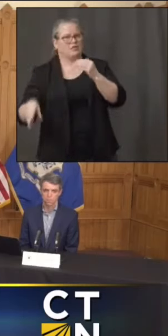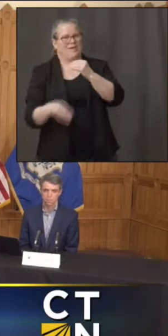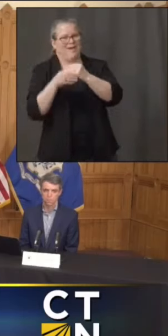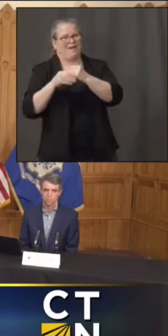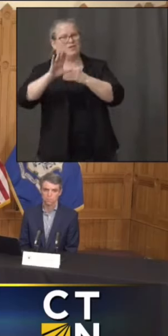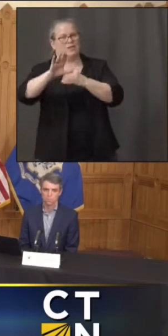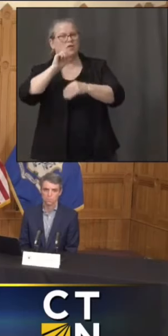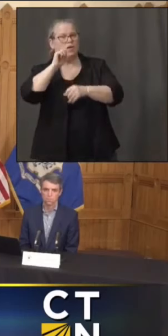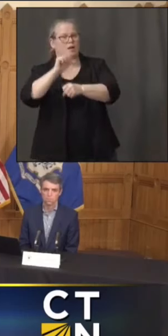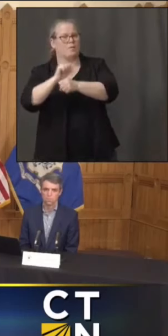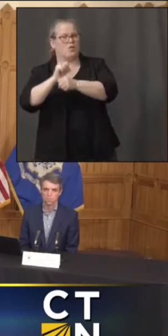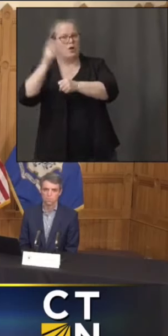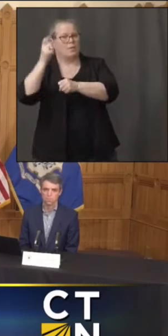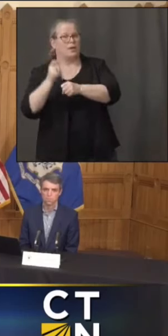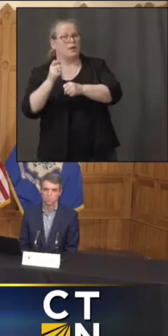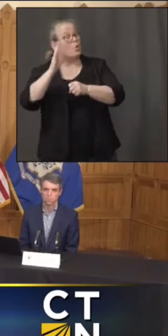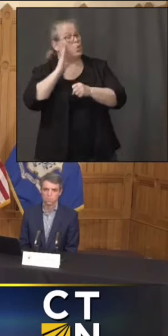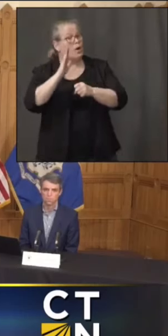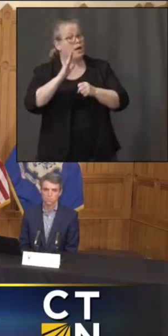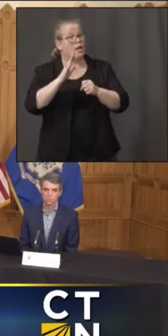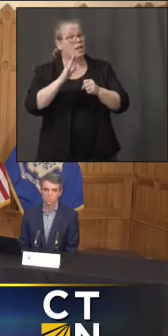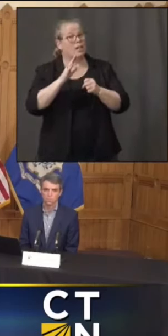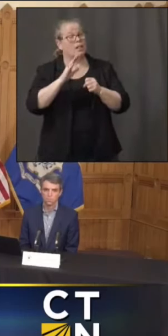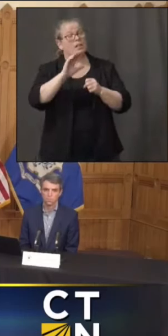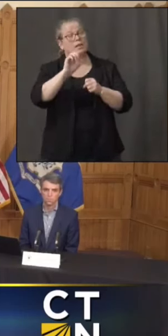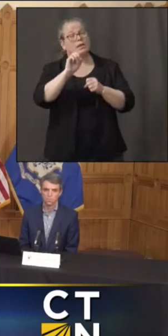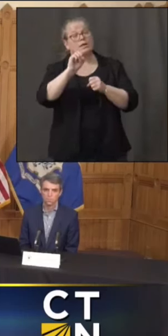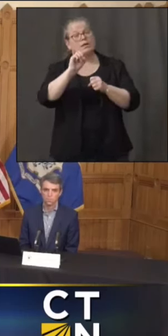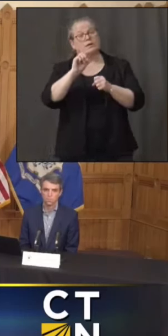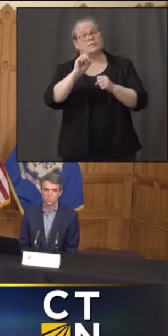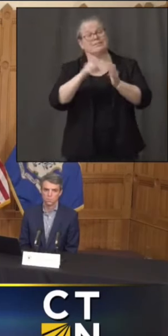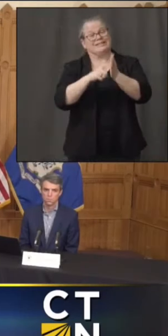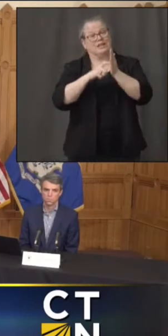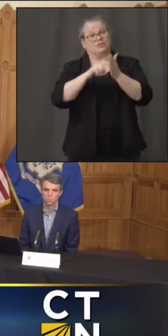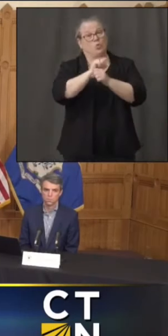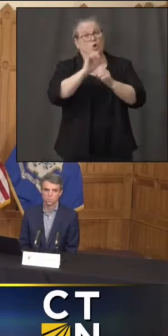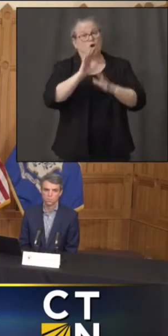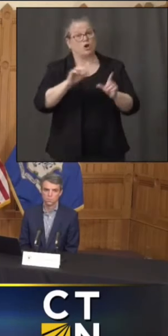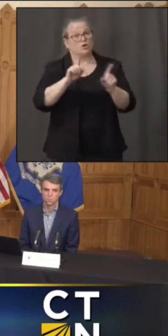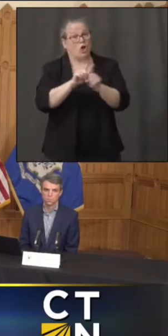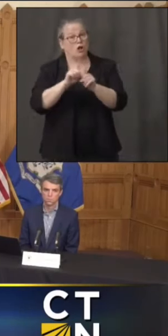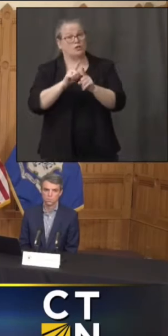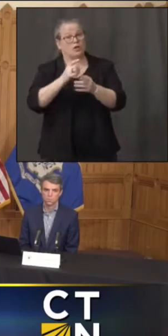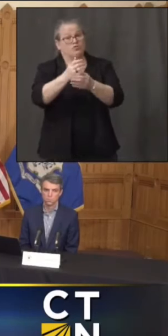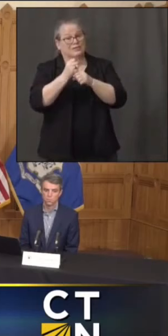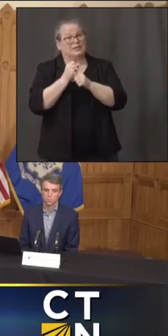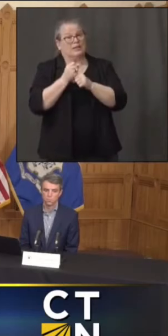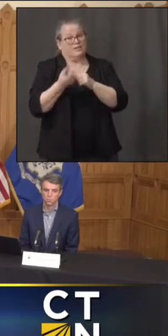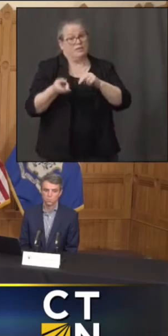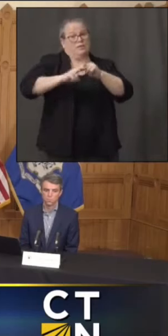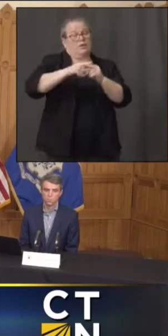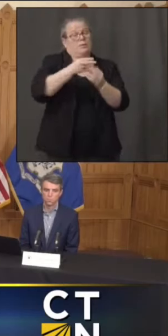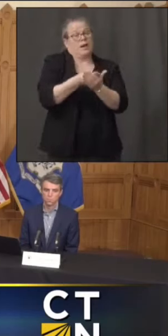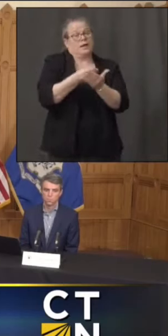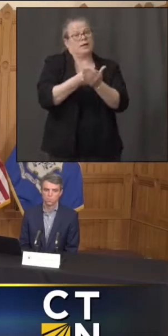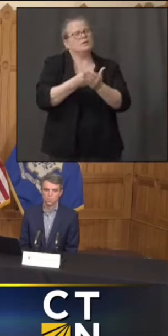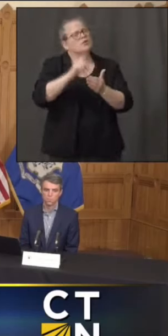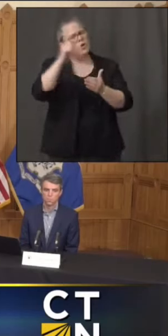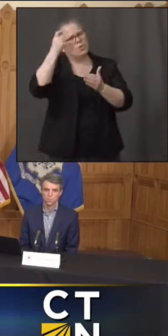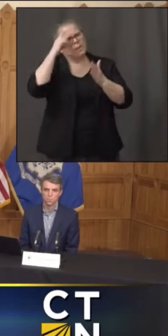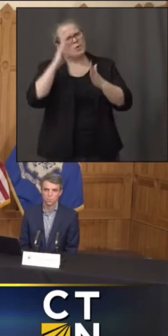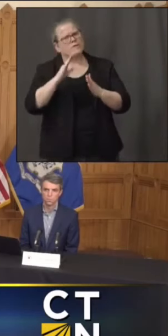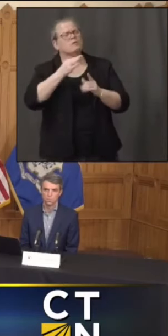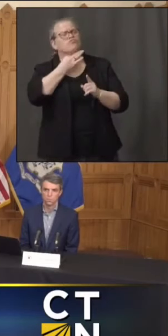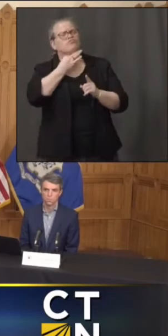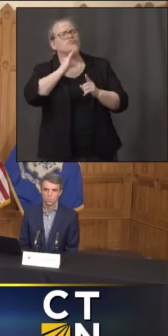unemployment. Will essential workers also get compensated? So, Governor, what's your message to some of these essential workers that know what they're